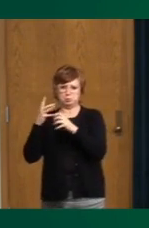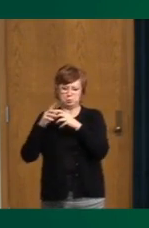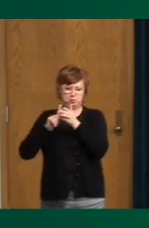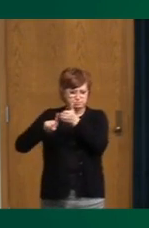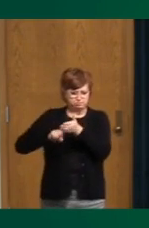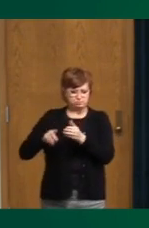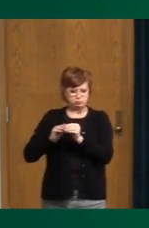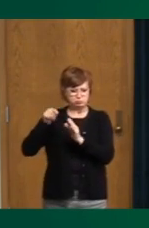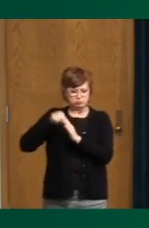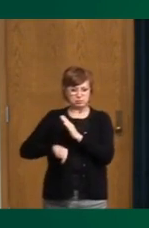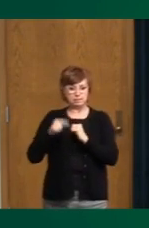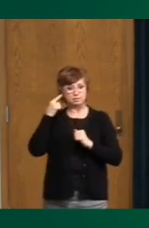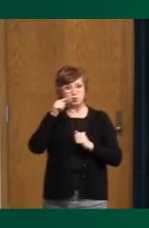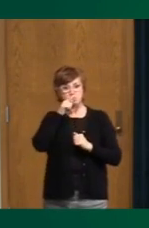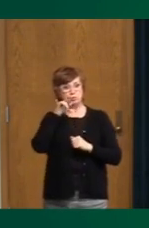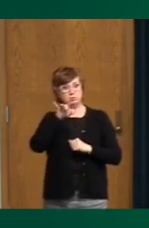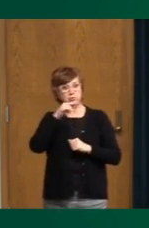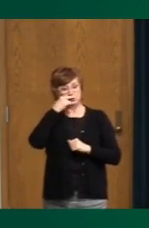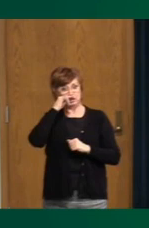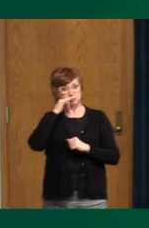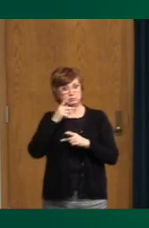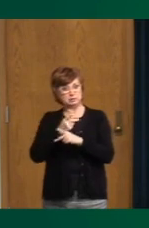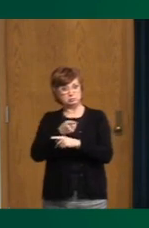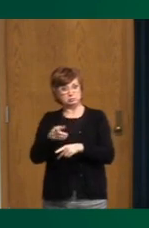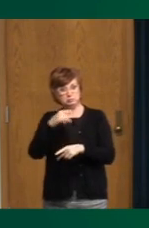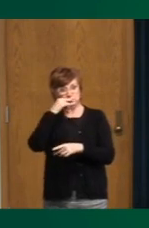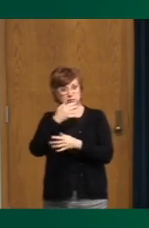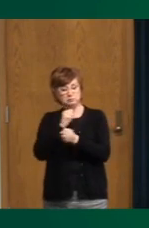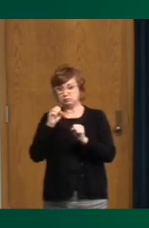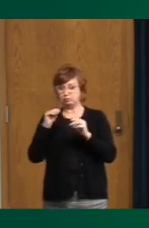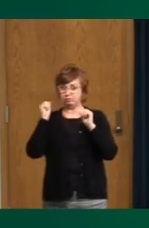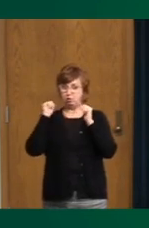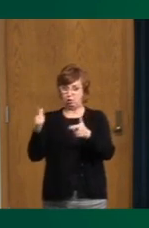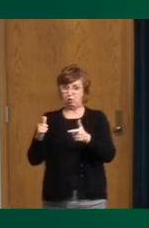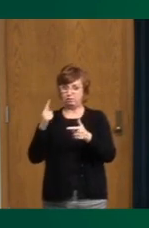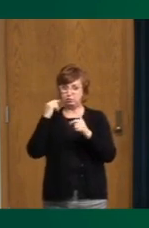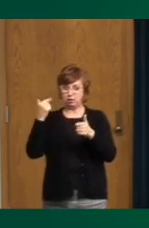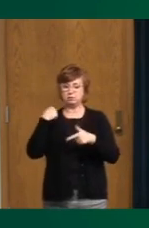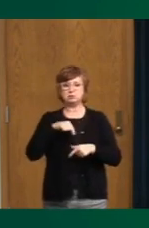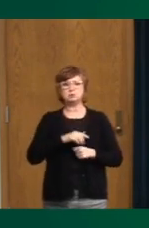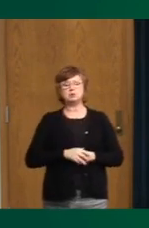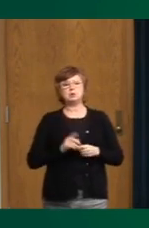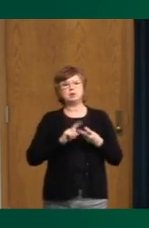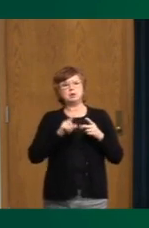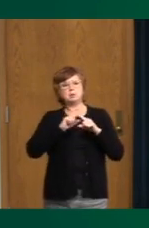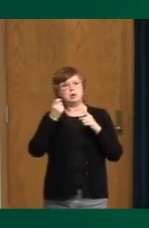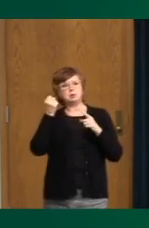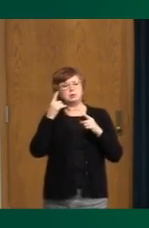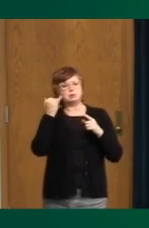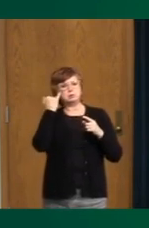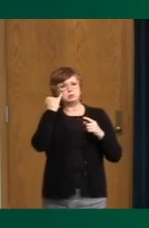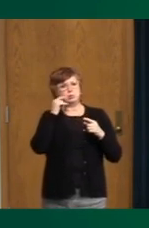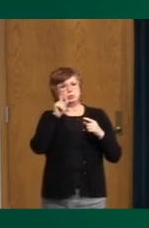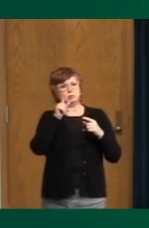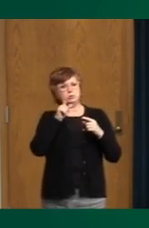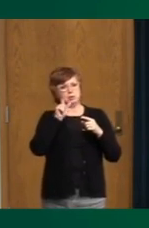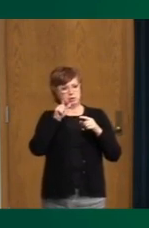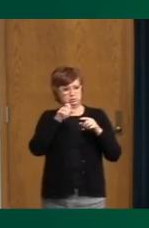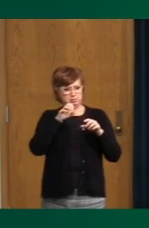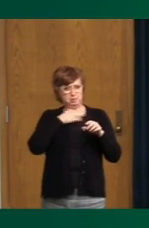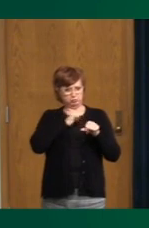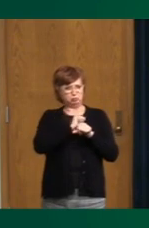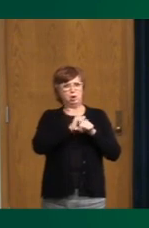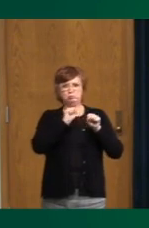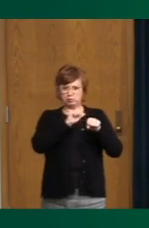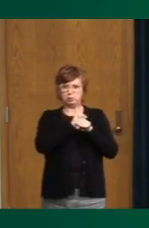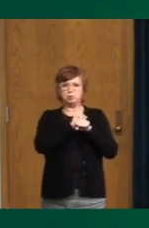community. At this time, if you're able to work from home, you should work with your employer to make that happen. We know